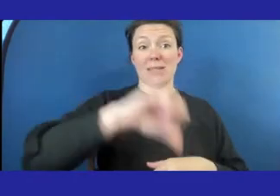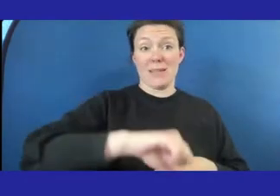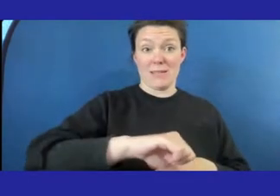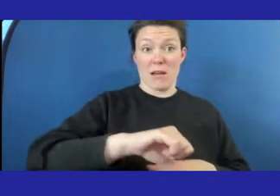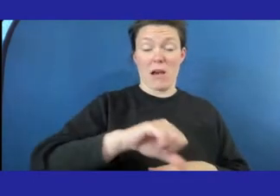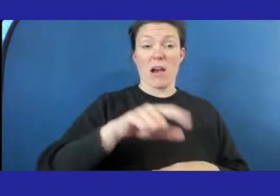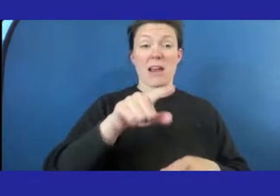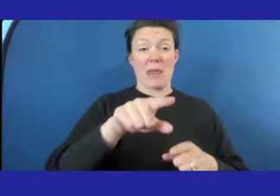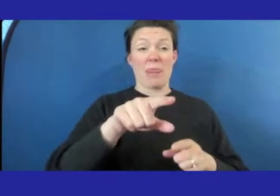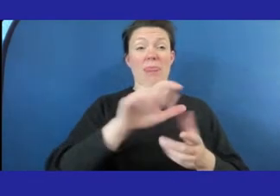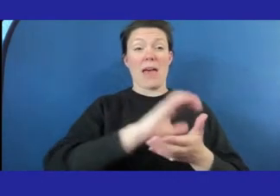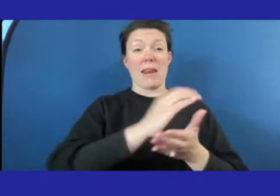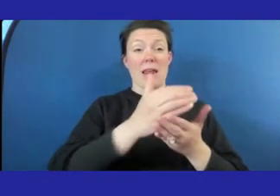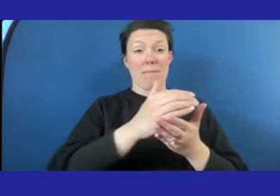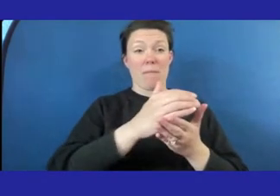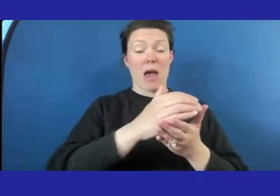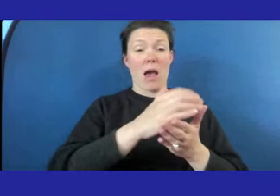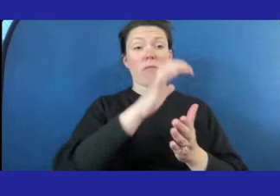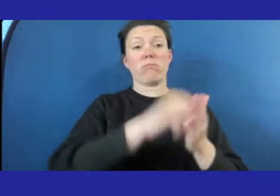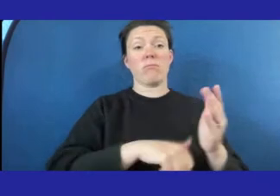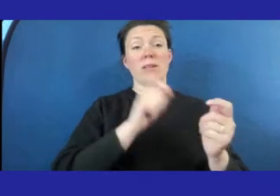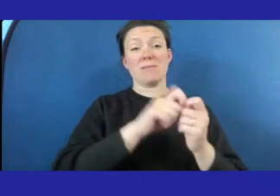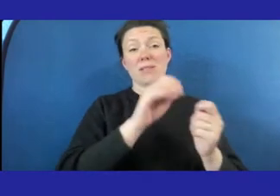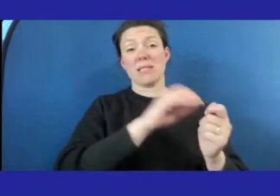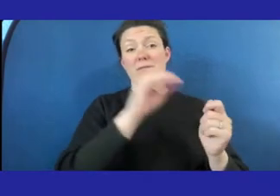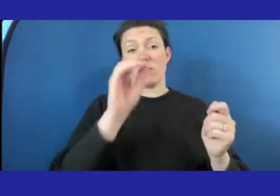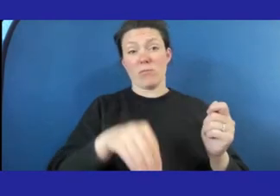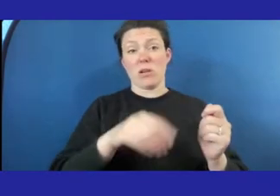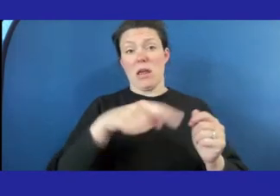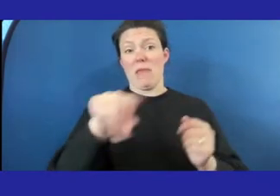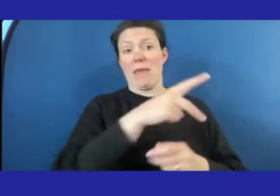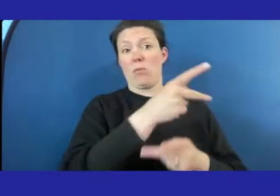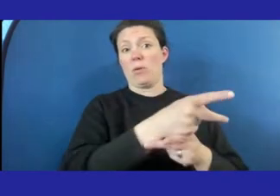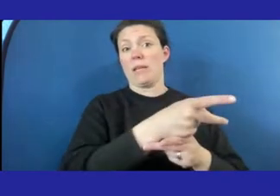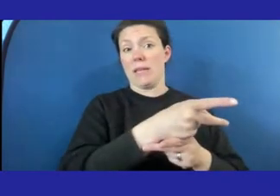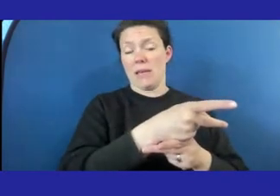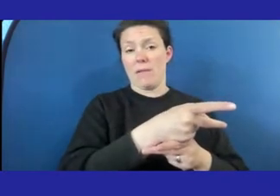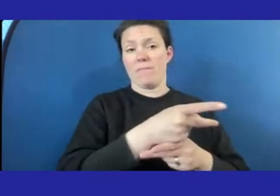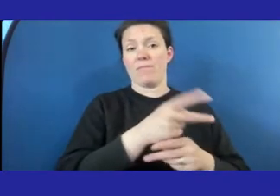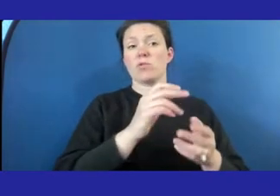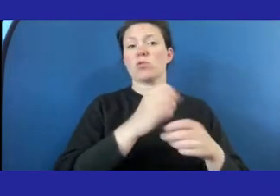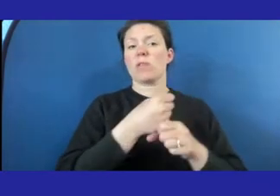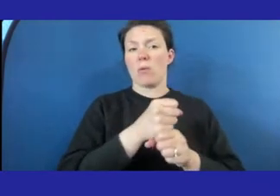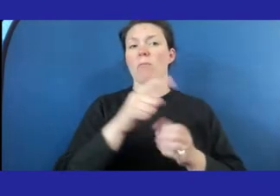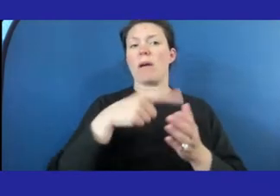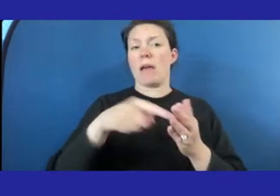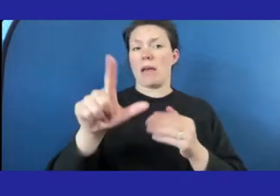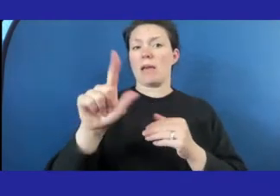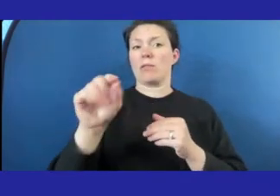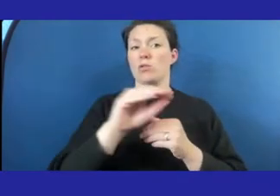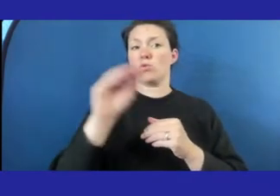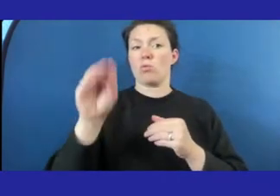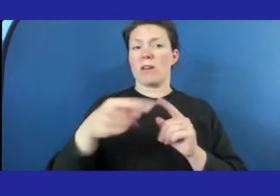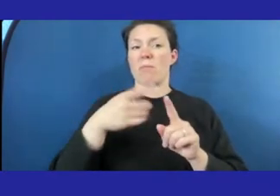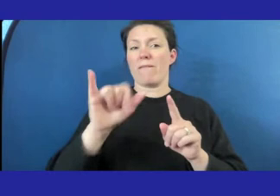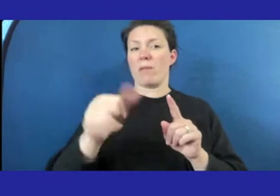percentage of that potential denial amount that's being taken back. So they make the 20% off of that